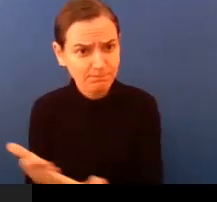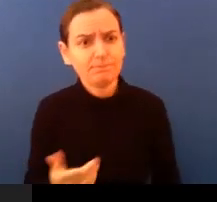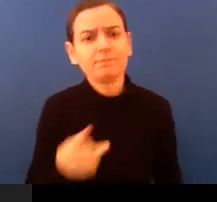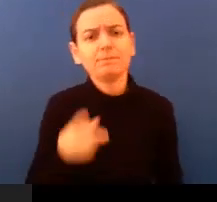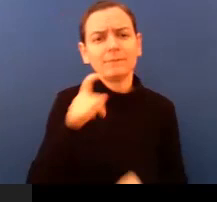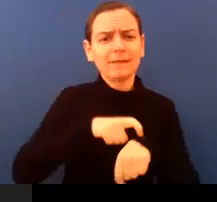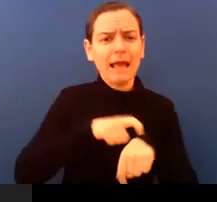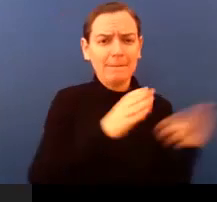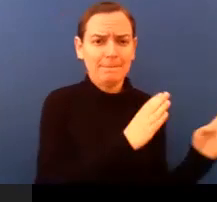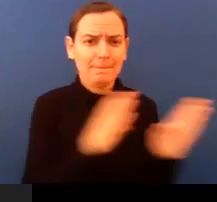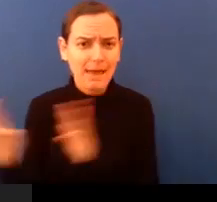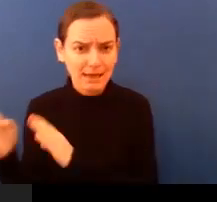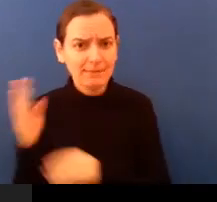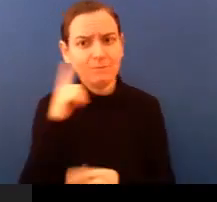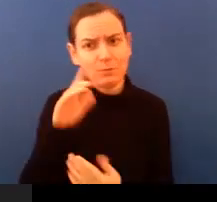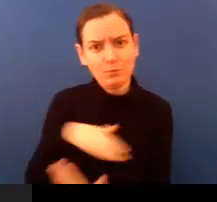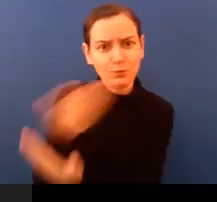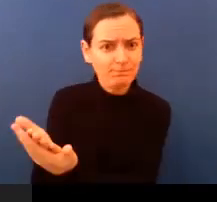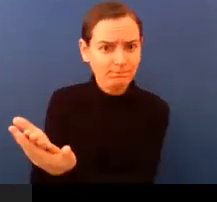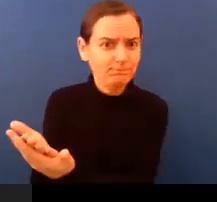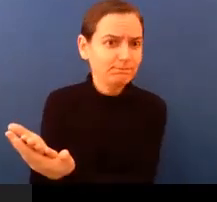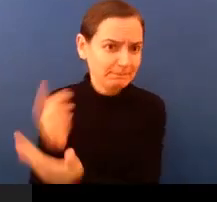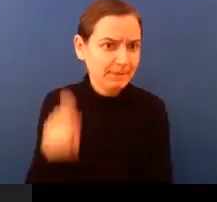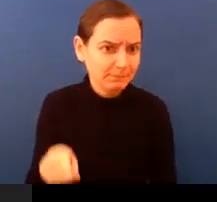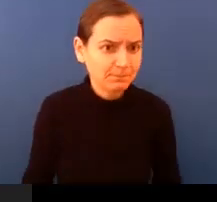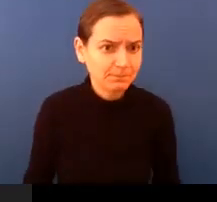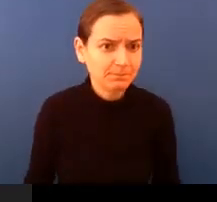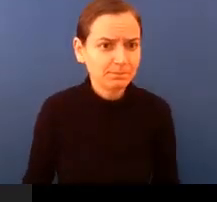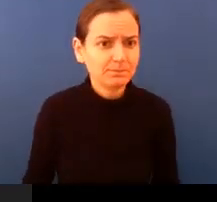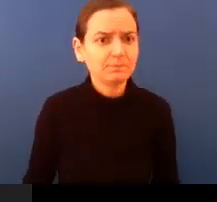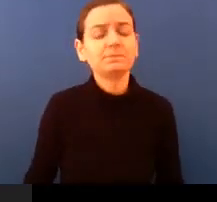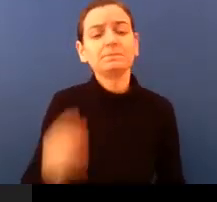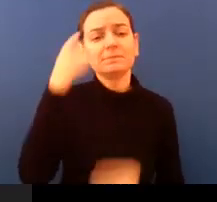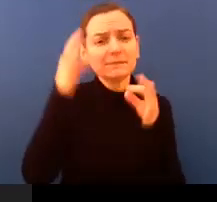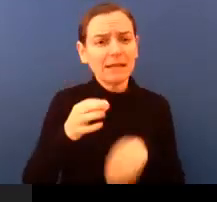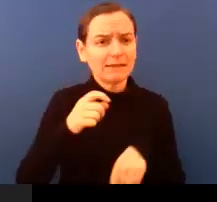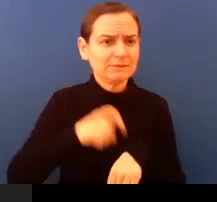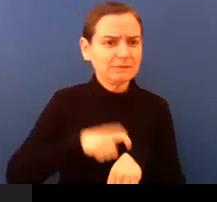with getting around these landmarks or knowing that these landmarks are there.